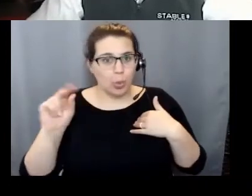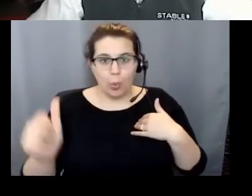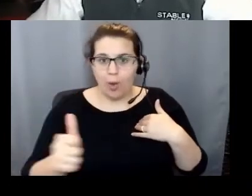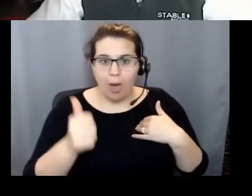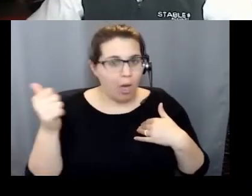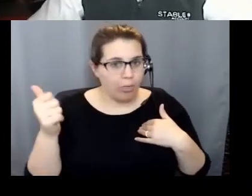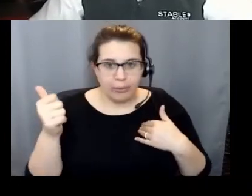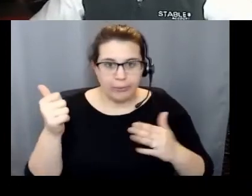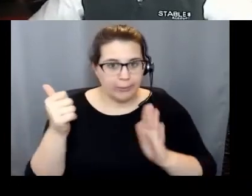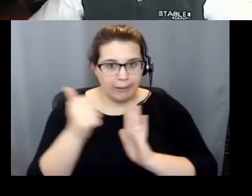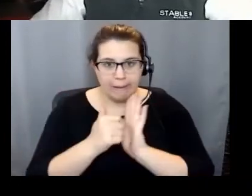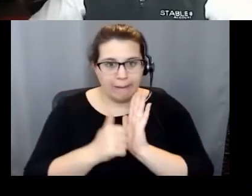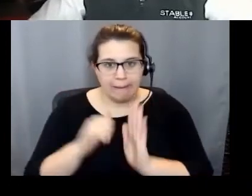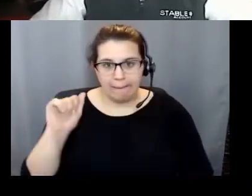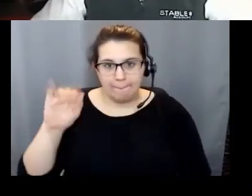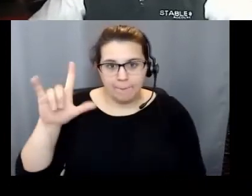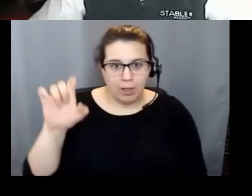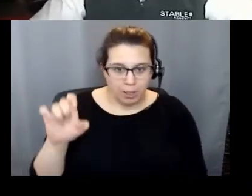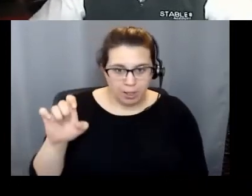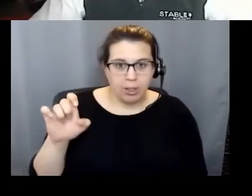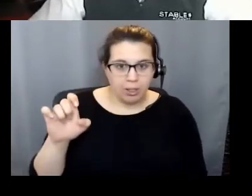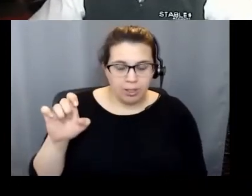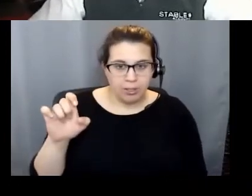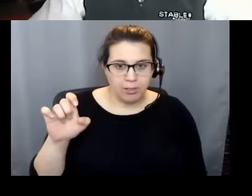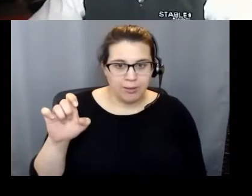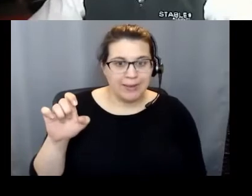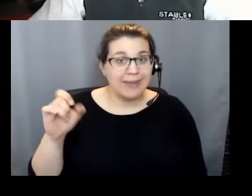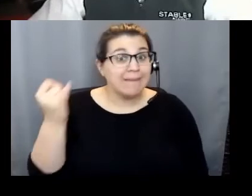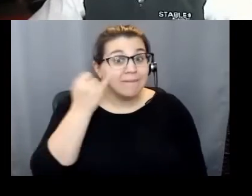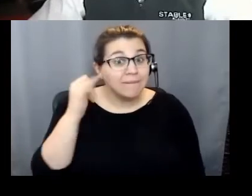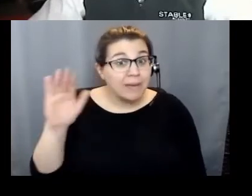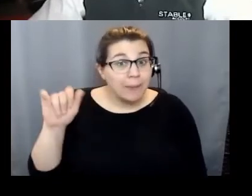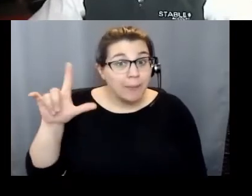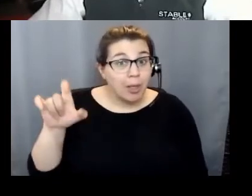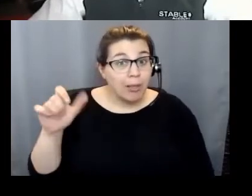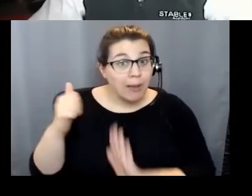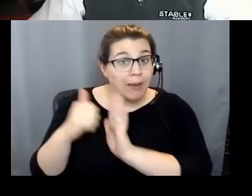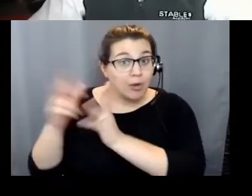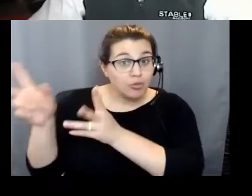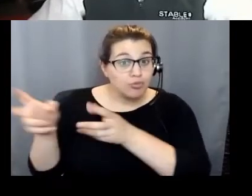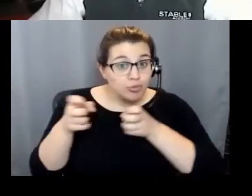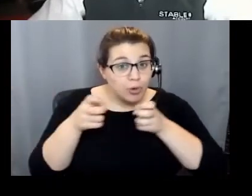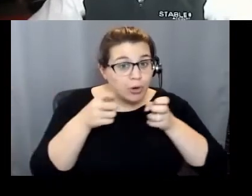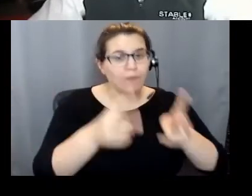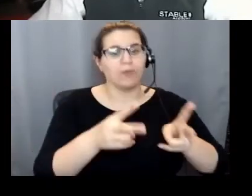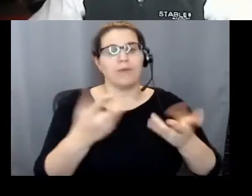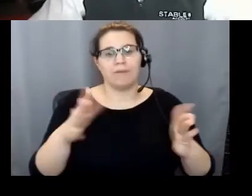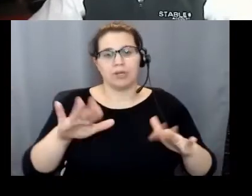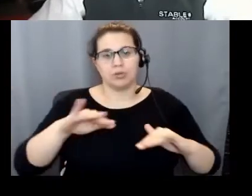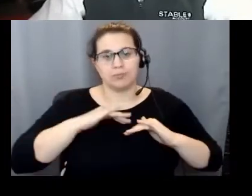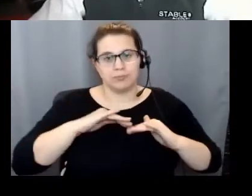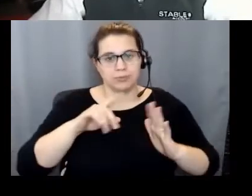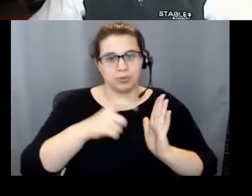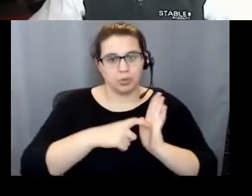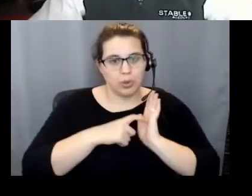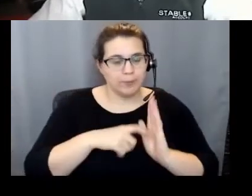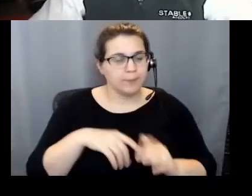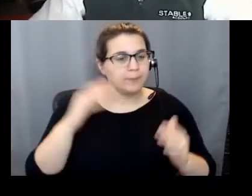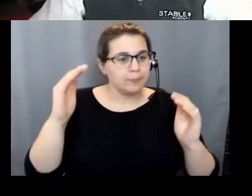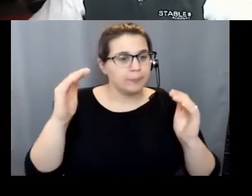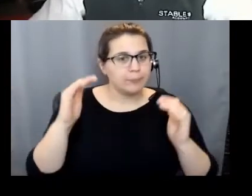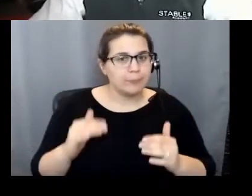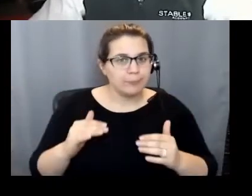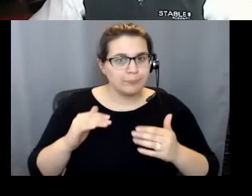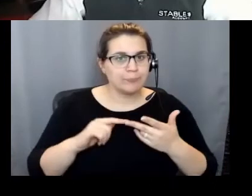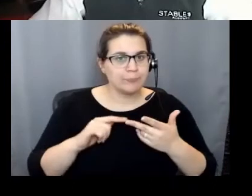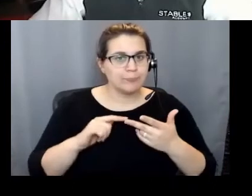accounts, and if they've rolled over an account, that they've met requirements there. And then the following one, and this one